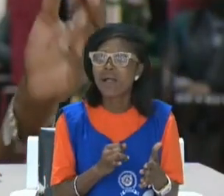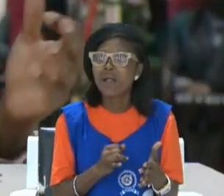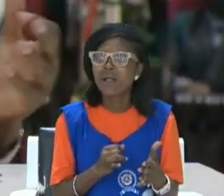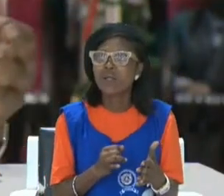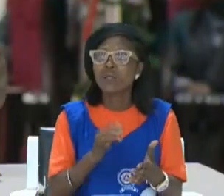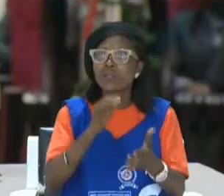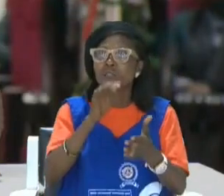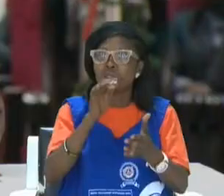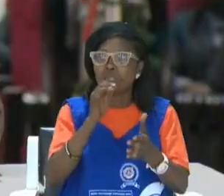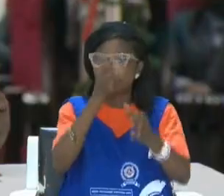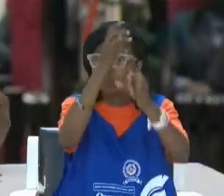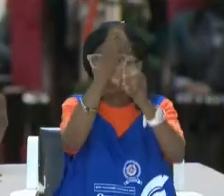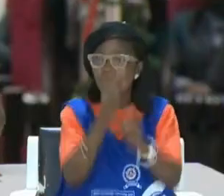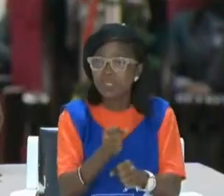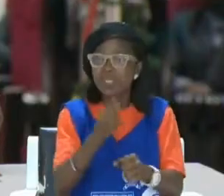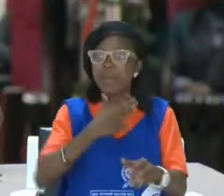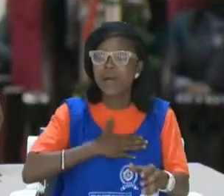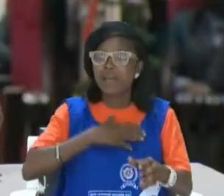trust in my Father in heaven,